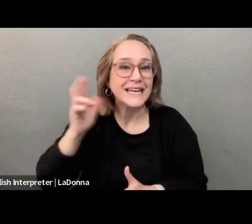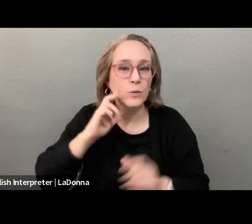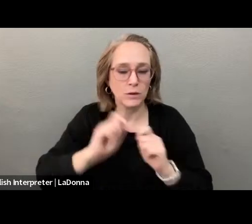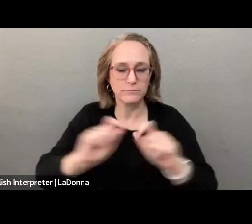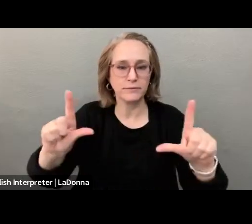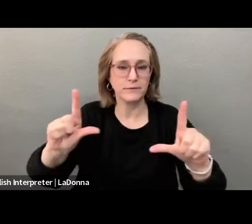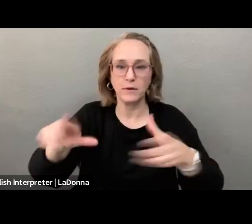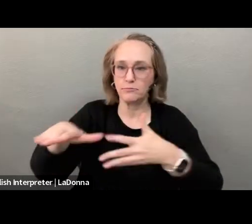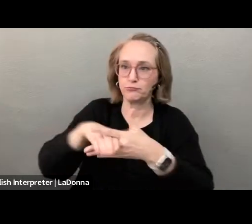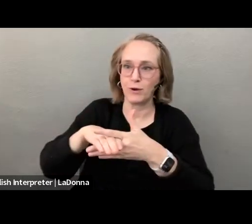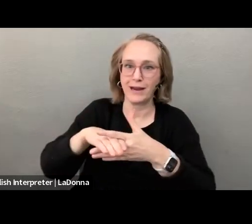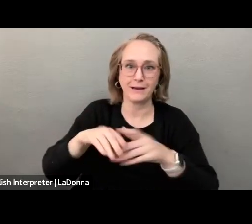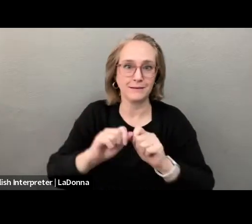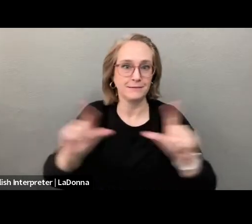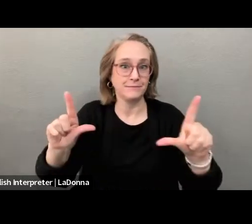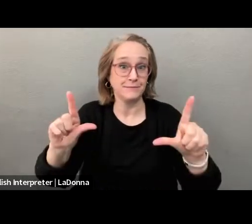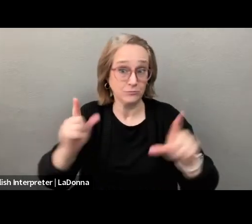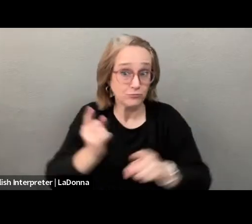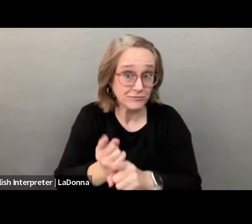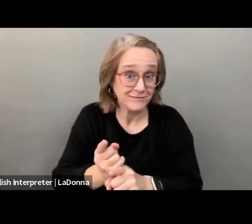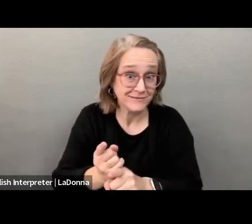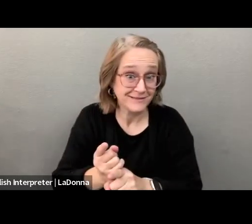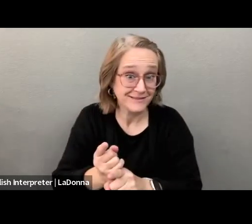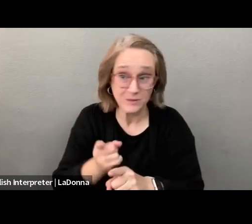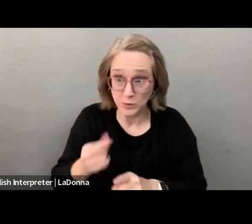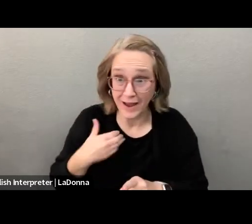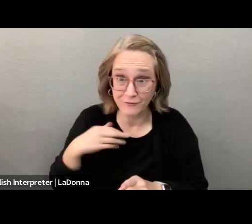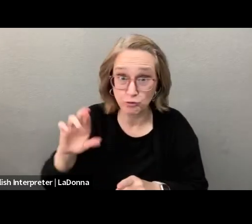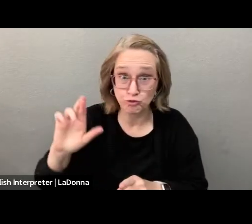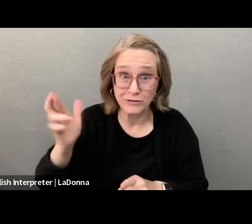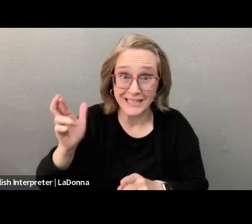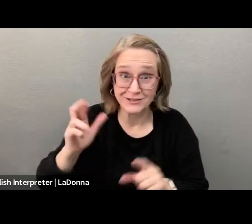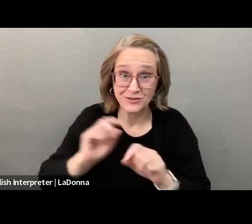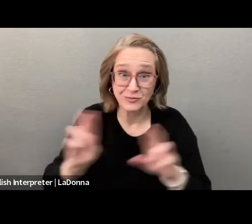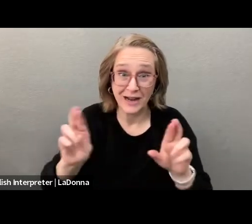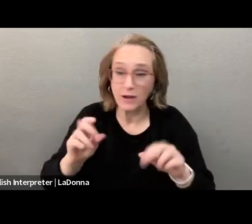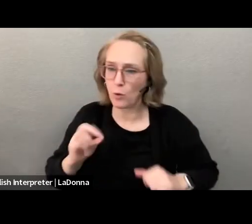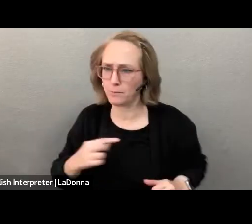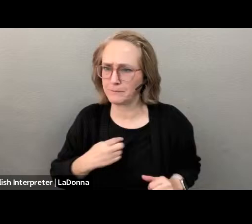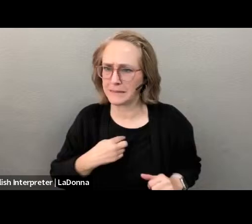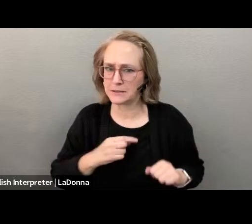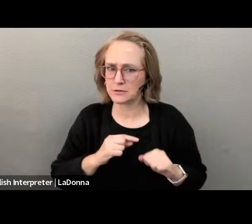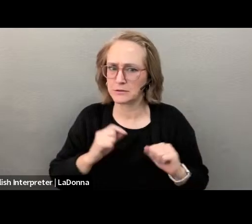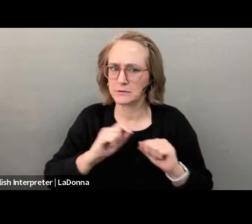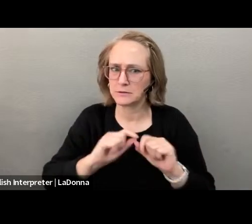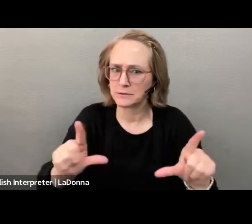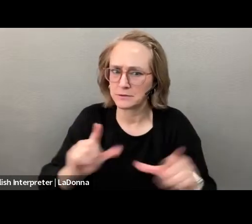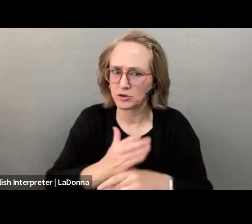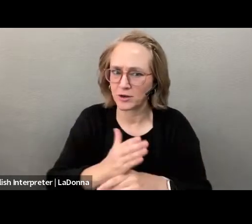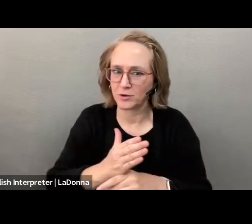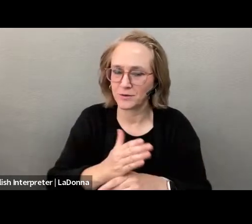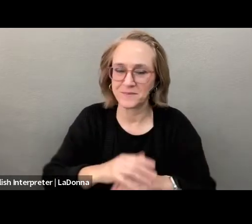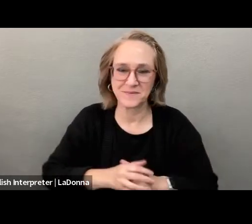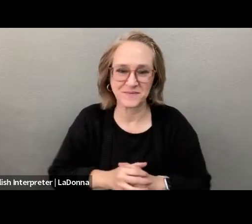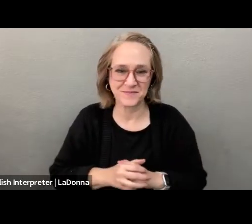slide. I believe he has that. I think you have that, Ricky, or I can share it. Let's see here.